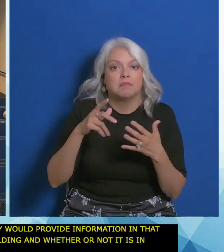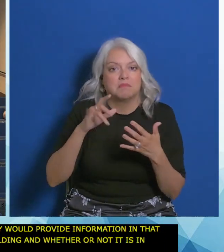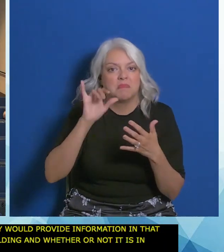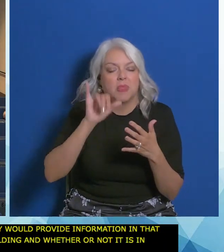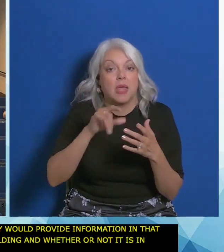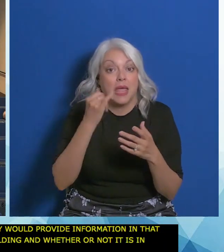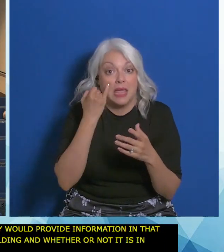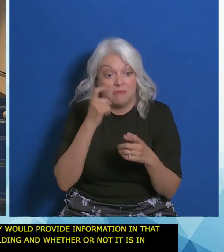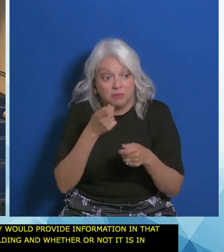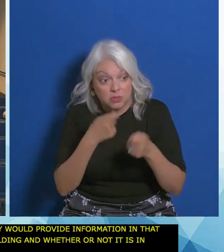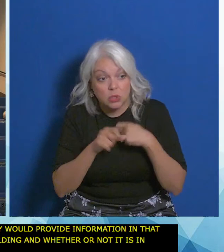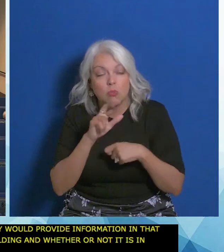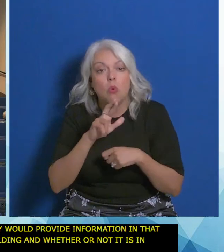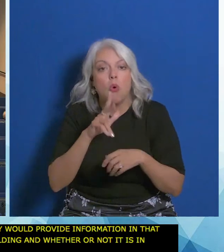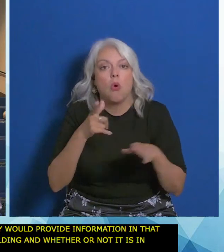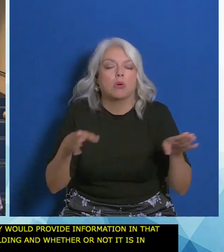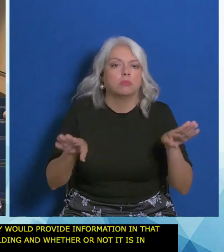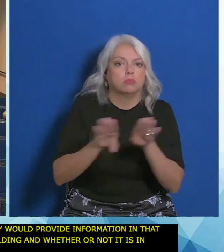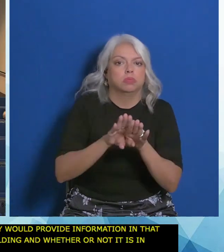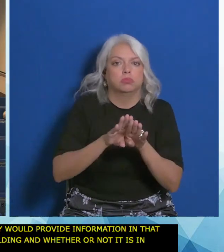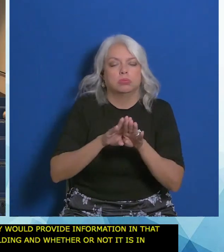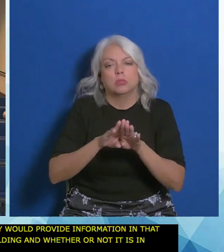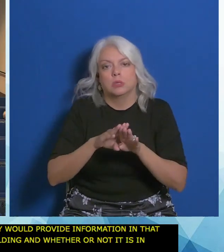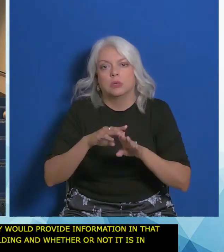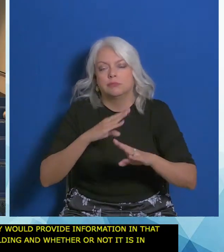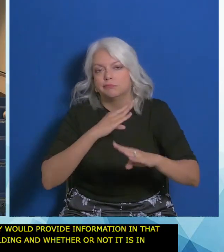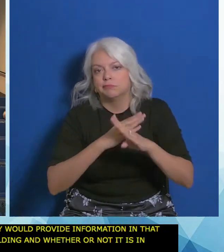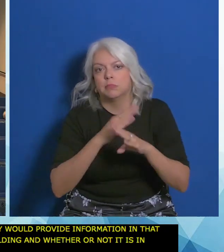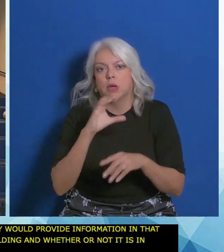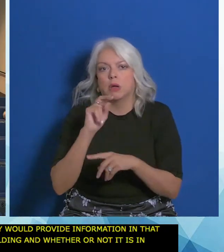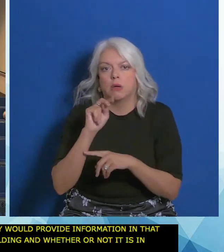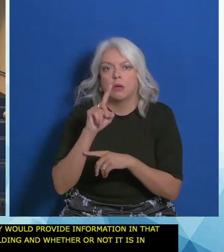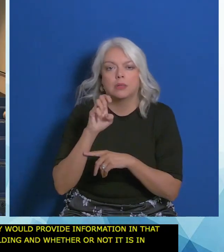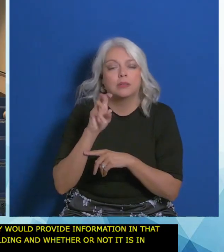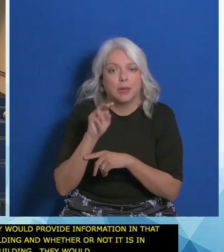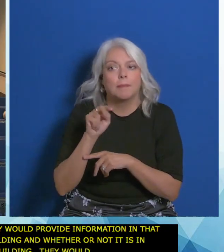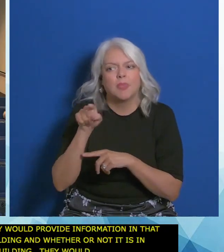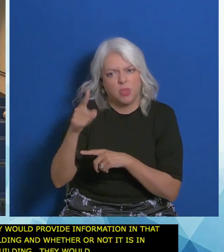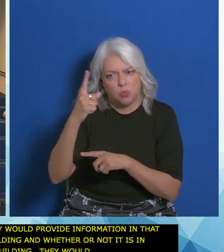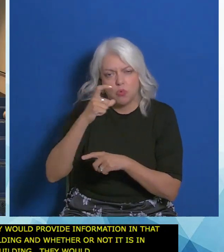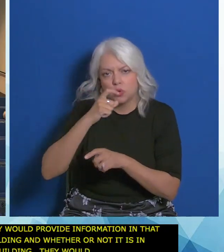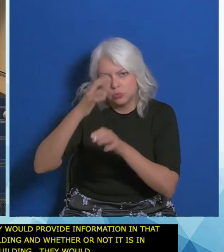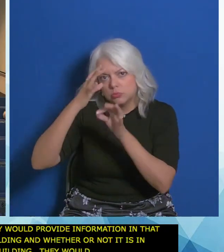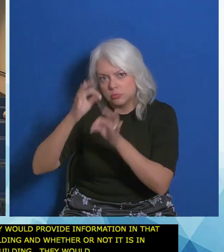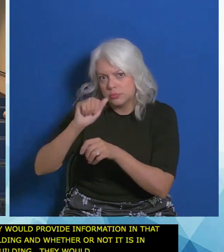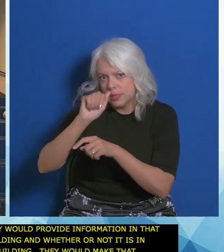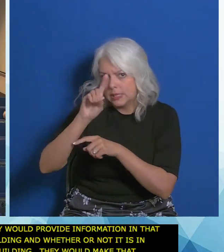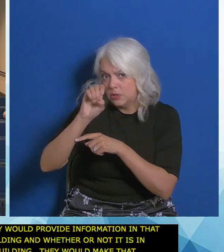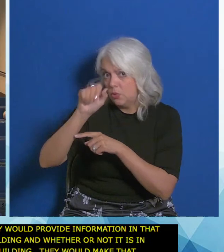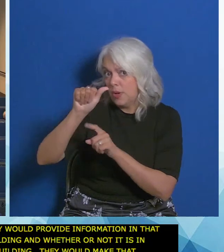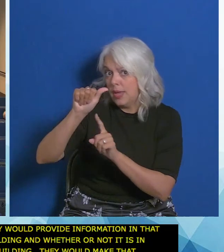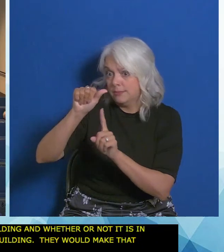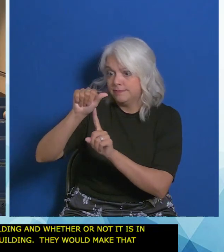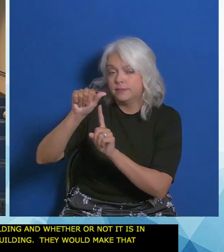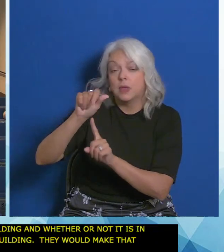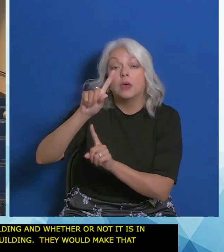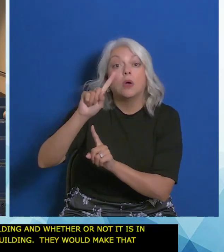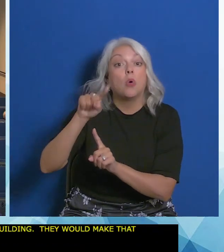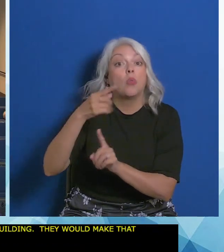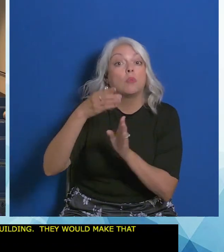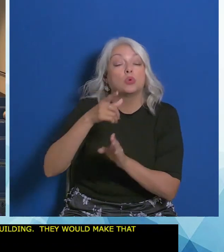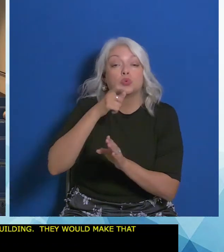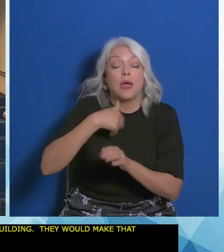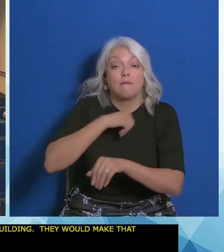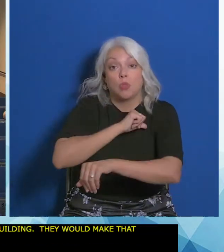point of condemning the building. They would make that determination. The only person who has the authority to